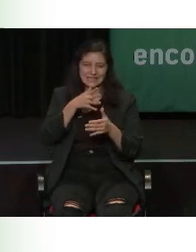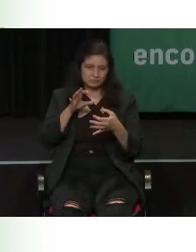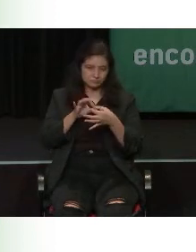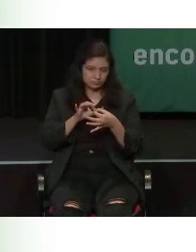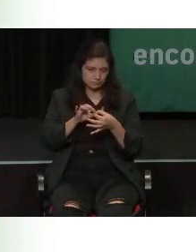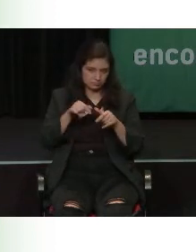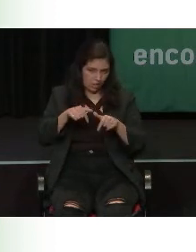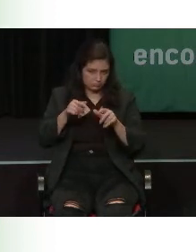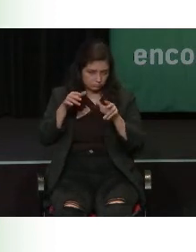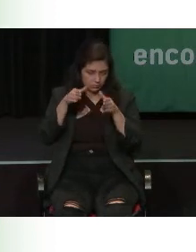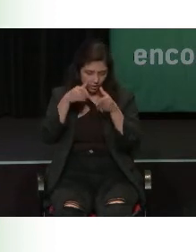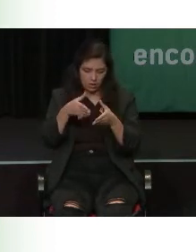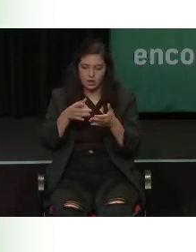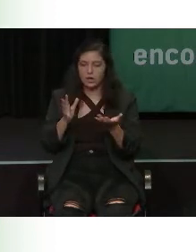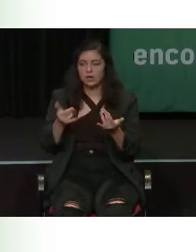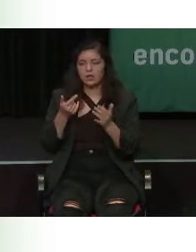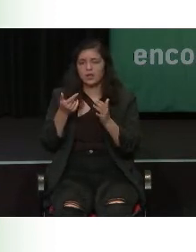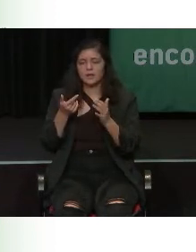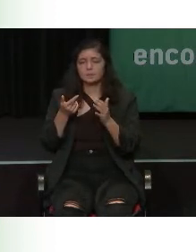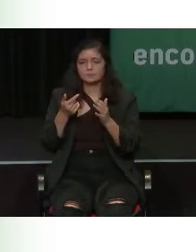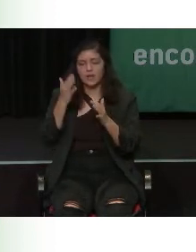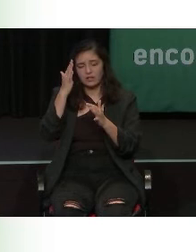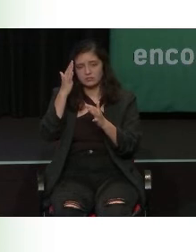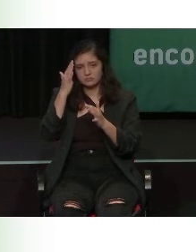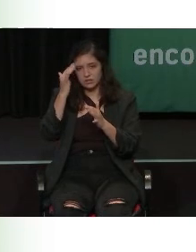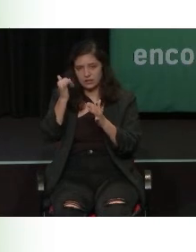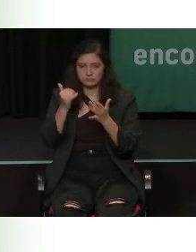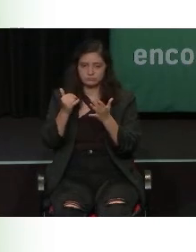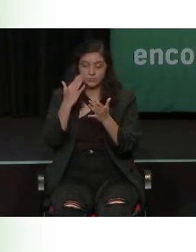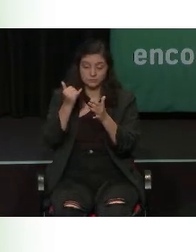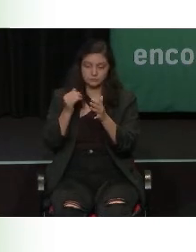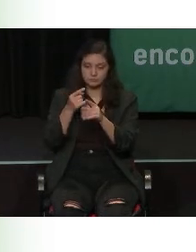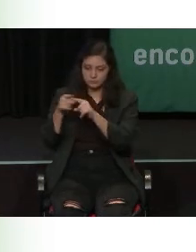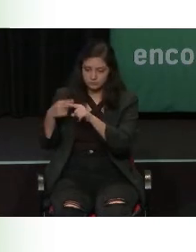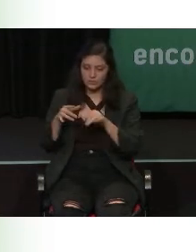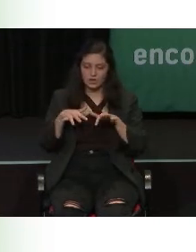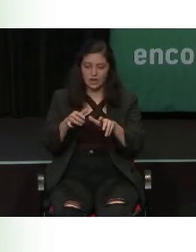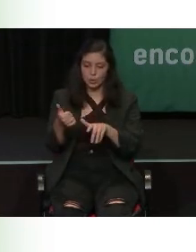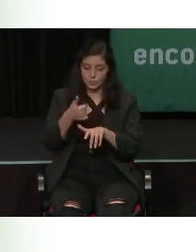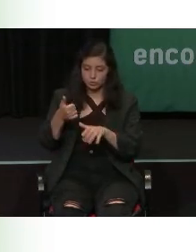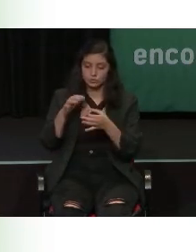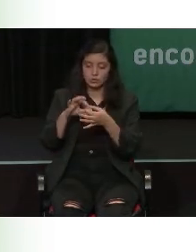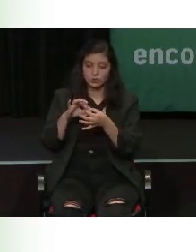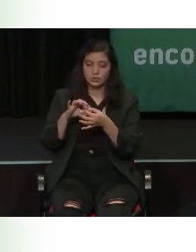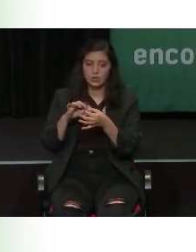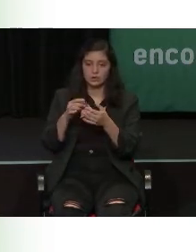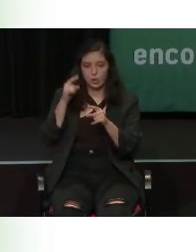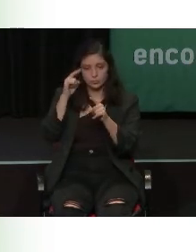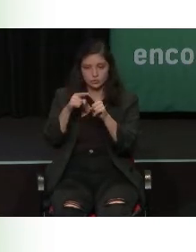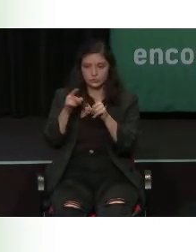to do is to identify or to devise new insights into cancer biology, identify new targets